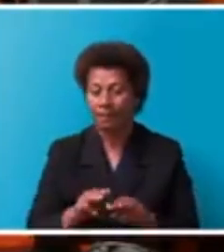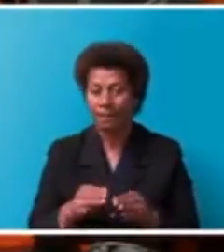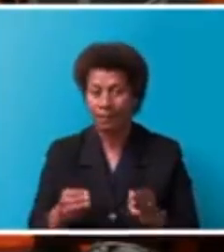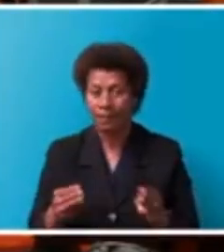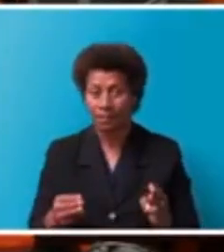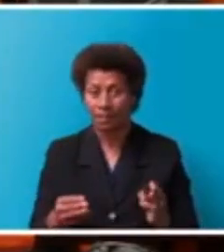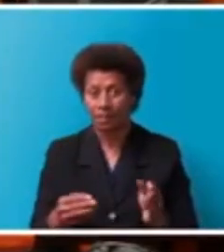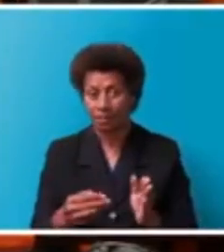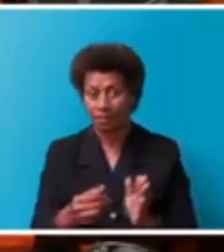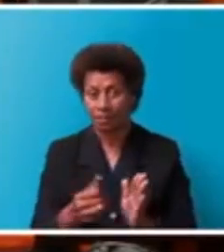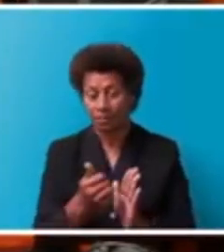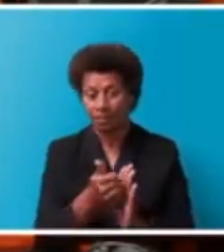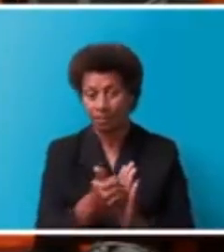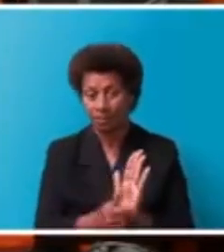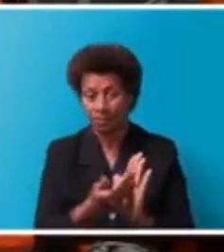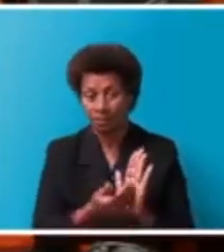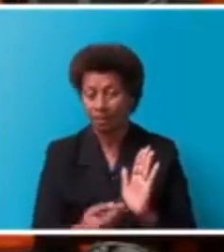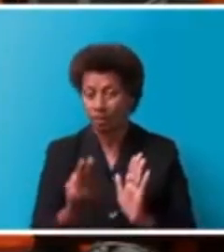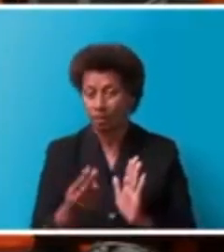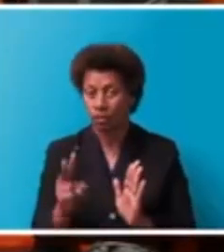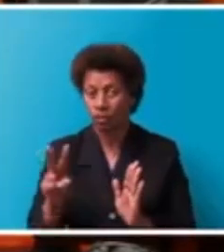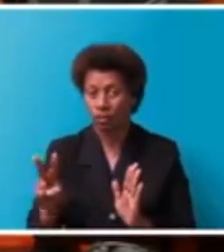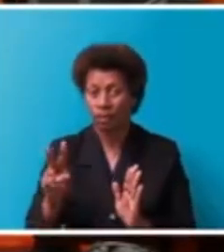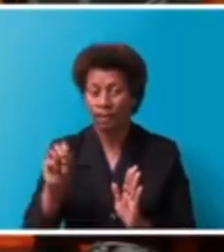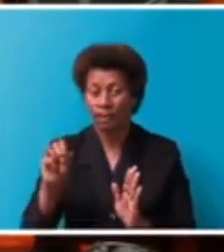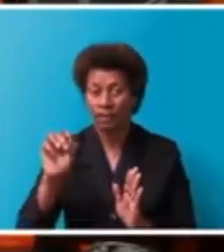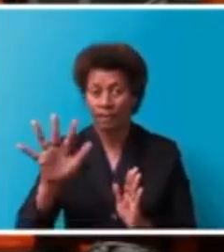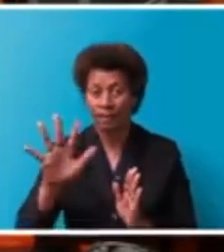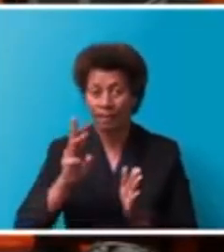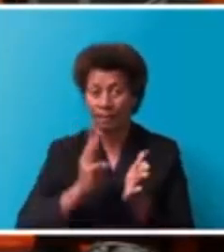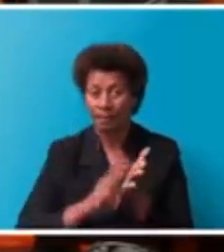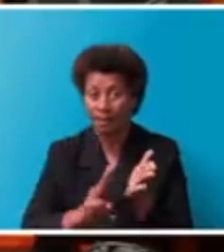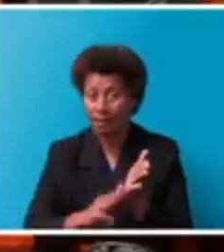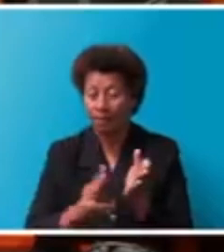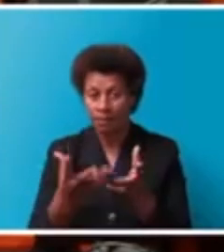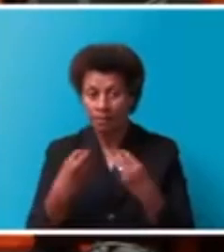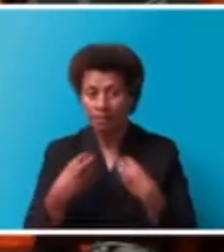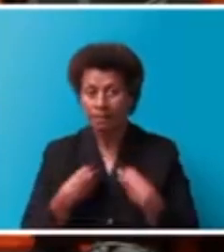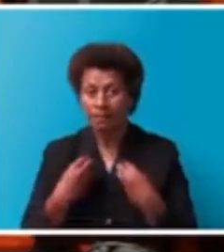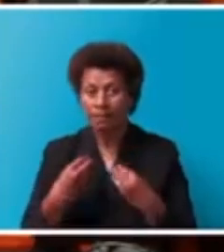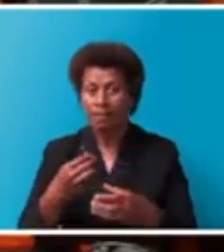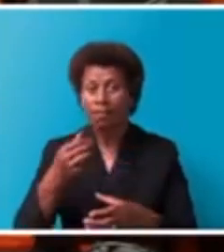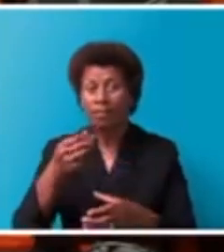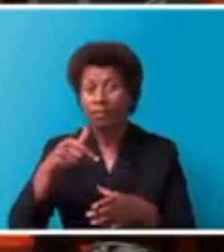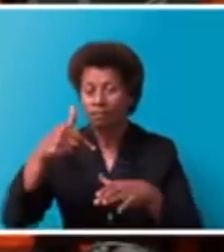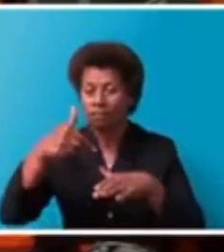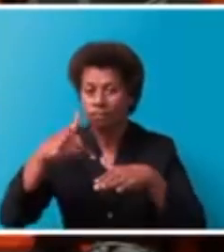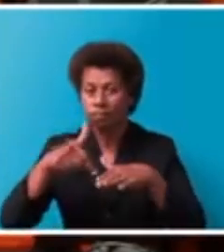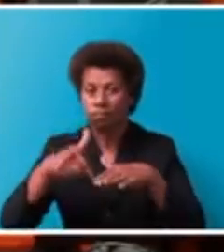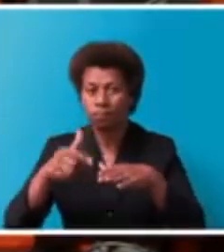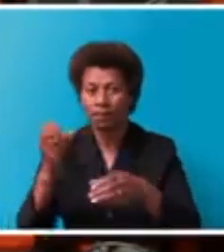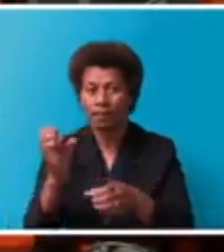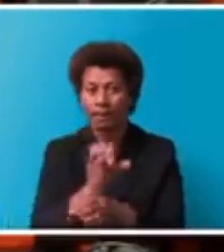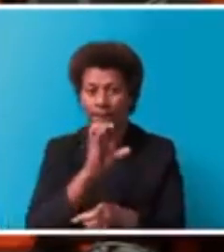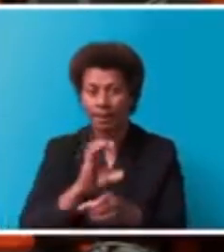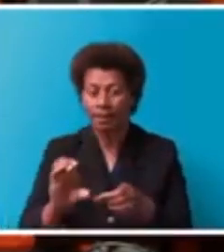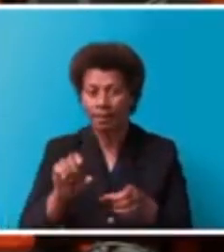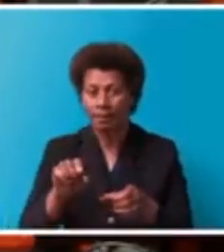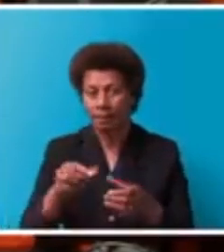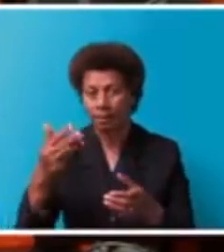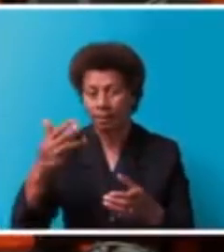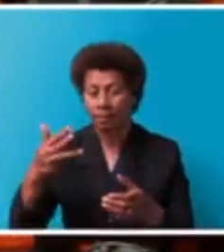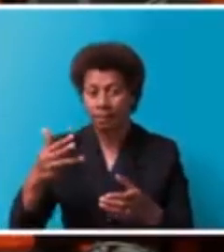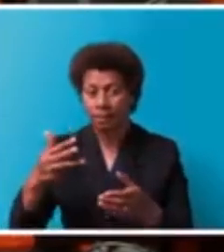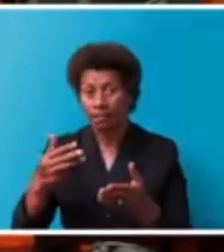total payment of 22.5 million has been received from mining companies, with 19.65 million paid